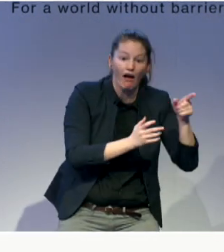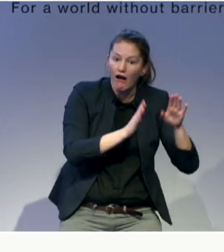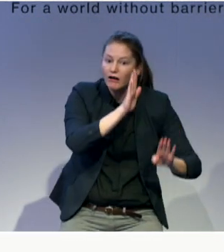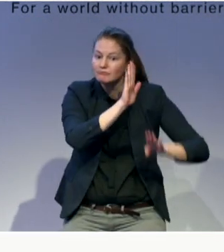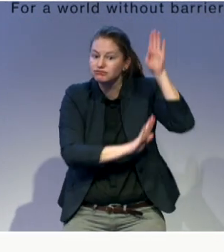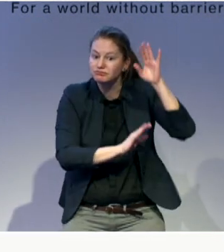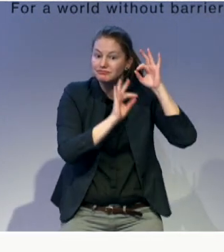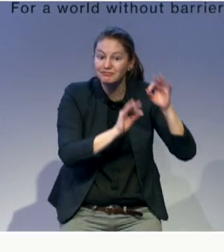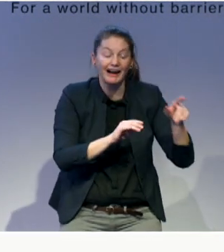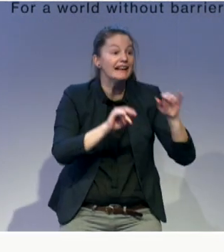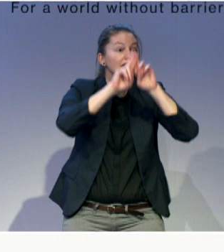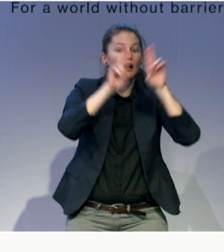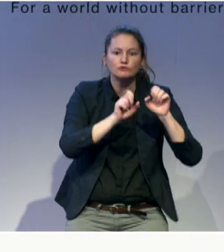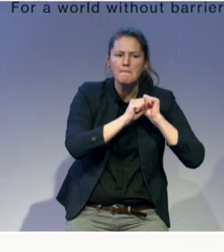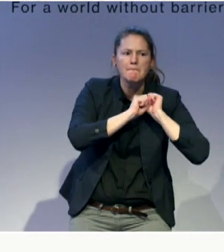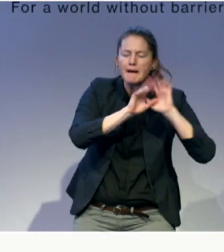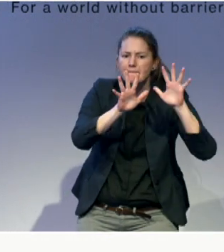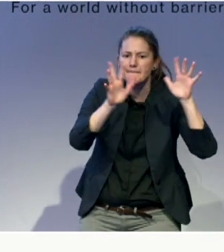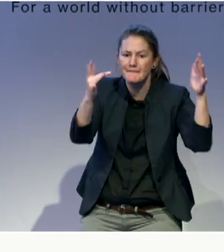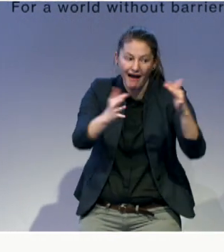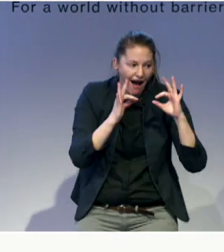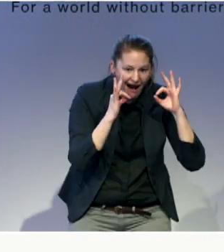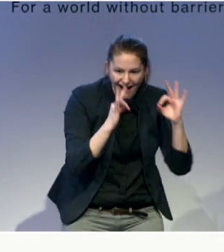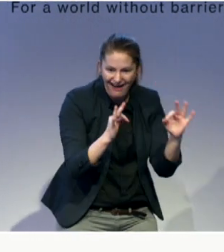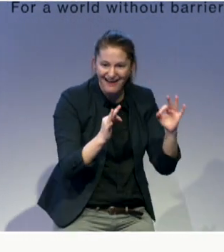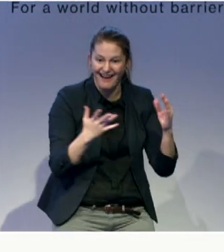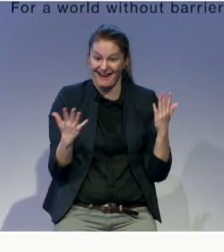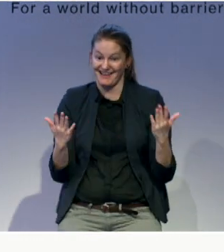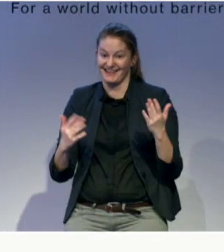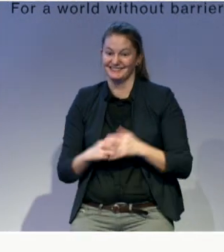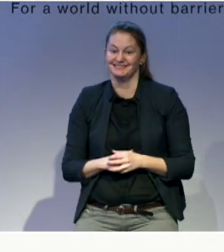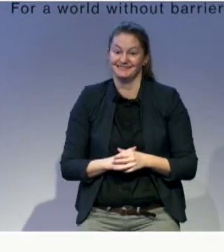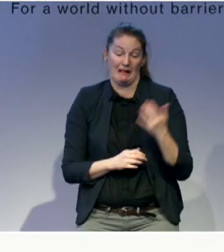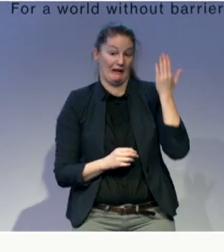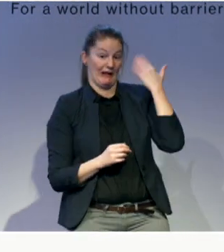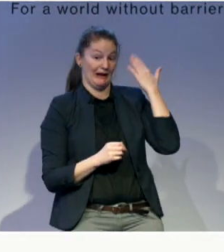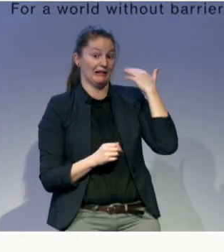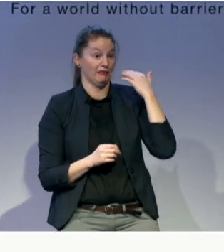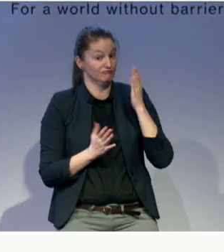indeed, the first 11 innovative practices to come